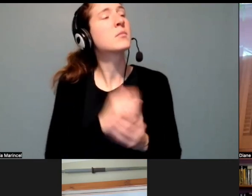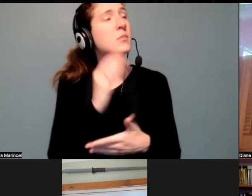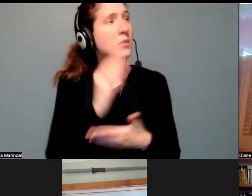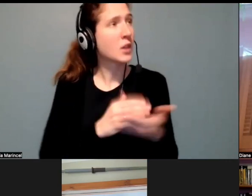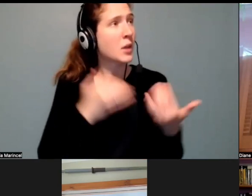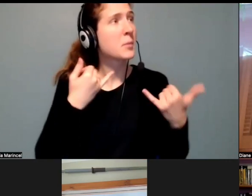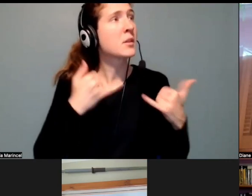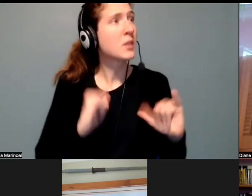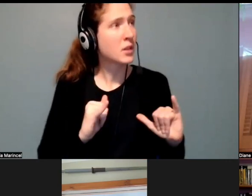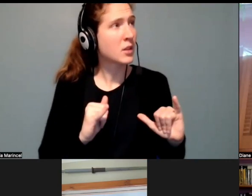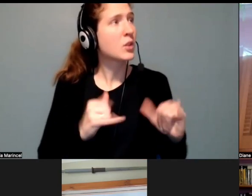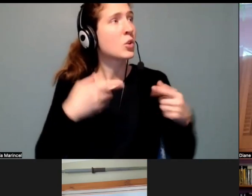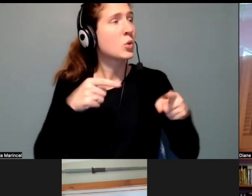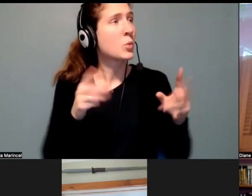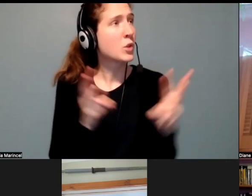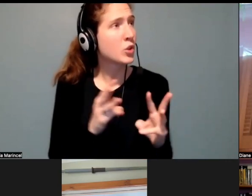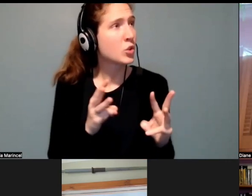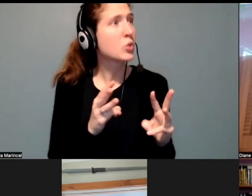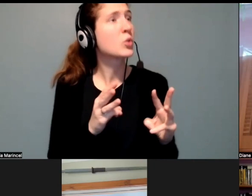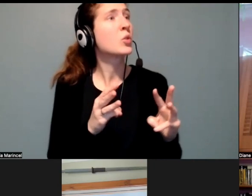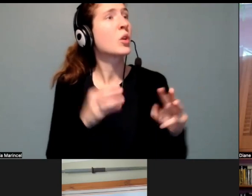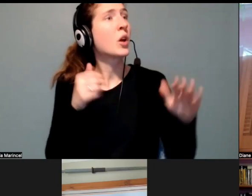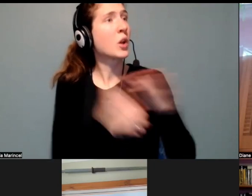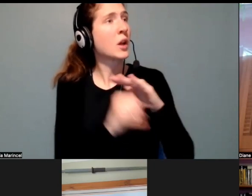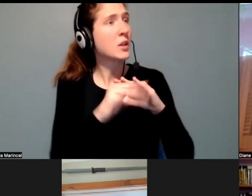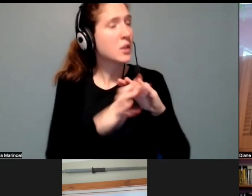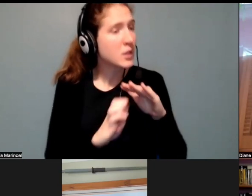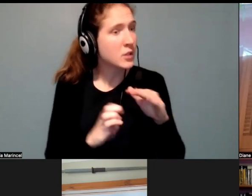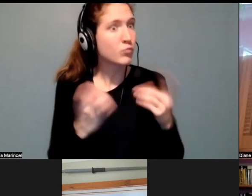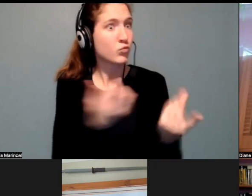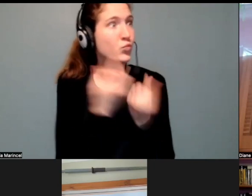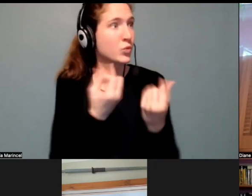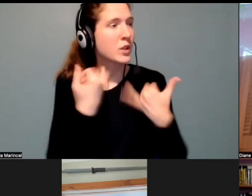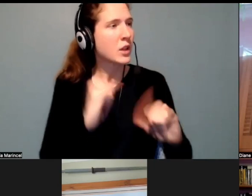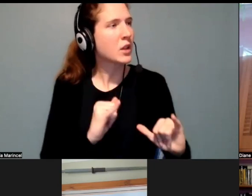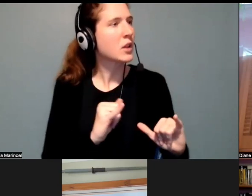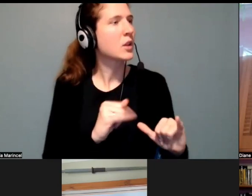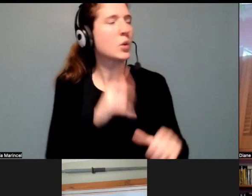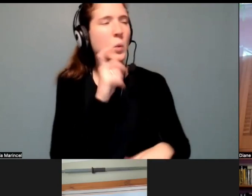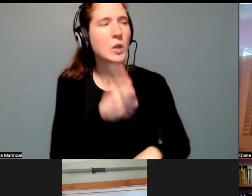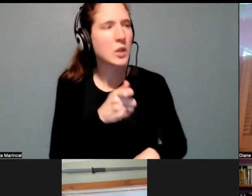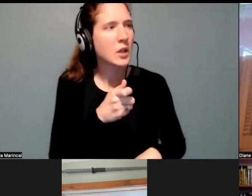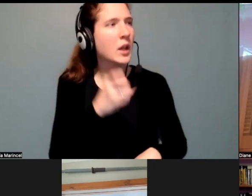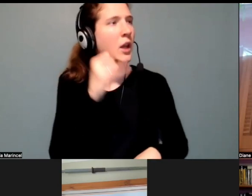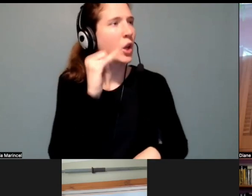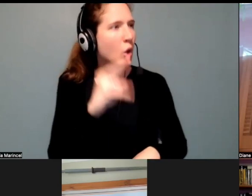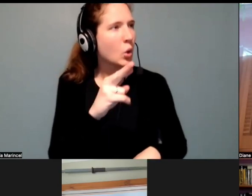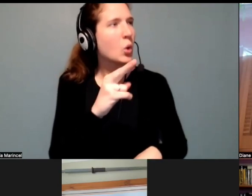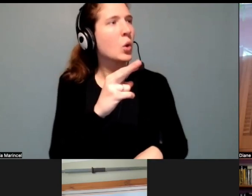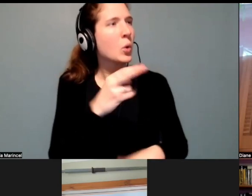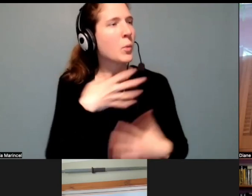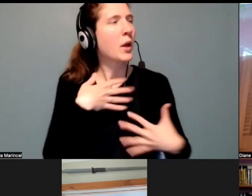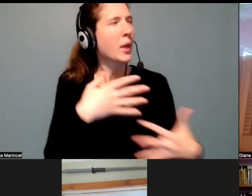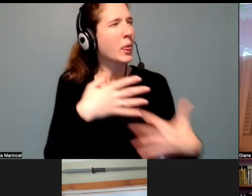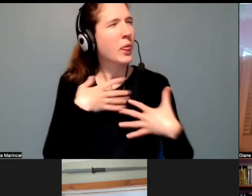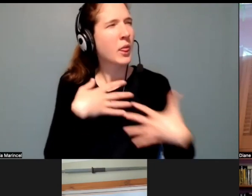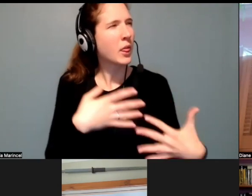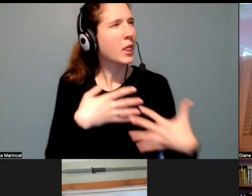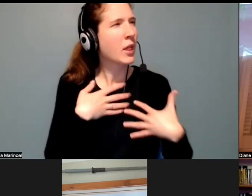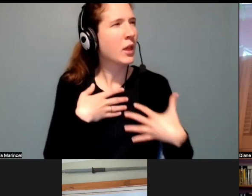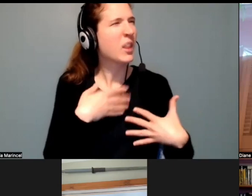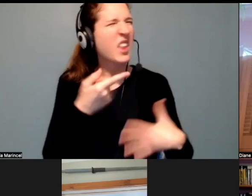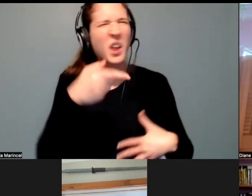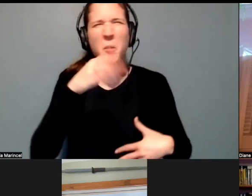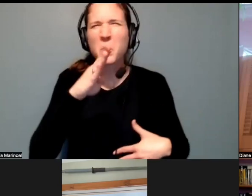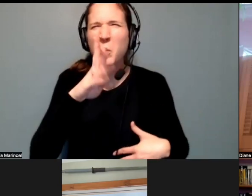under the ice, Oh, and they actually don't need to breathe air when they're under the water. They actually, this is whenever we